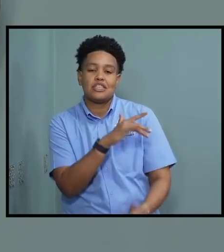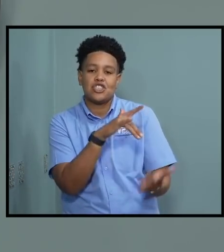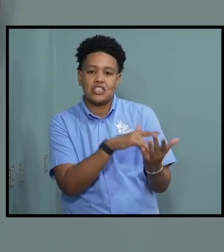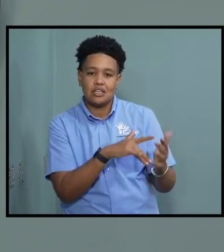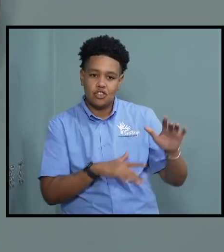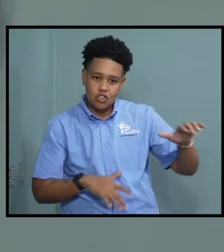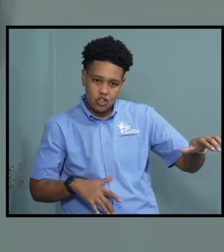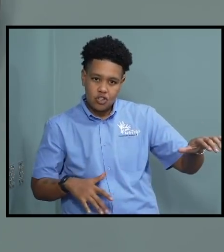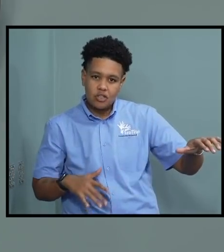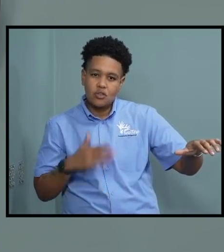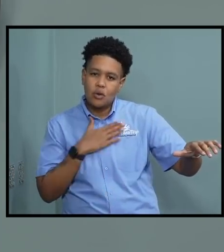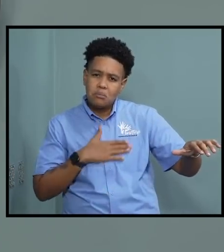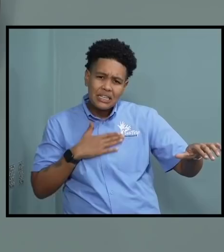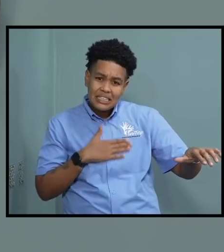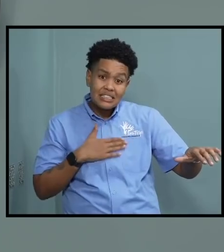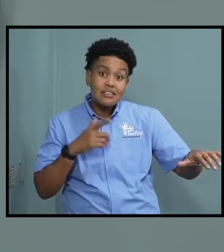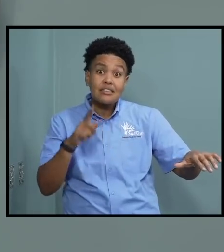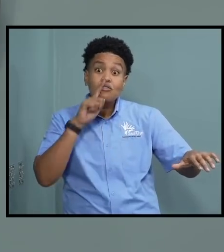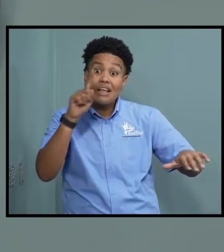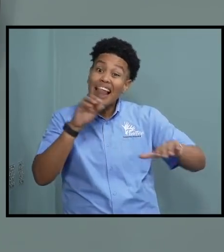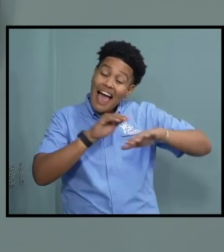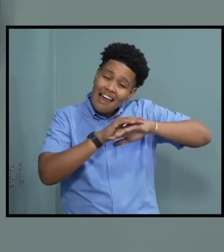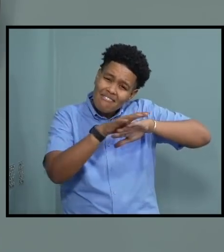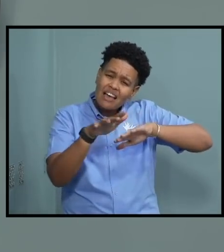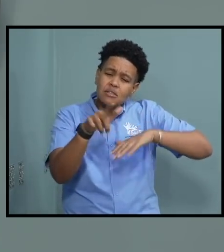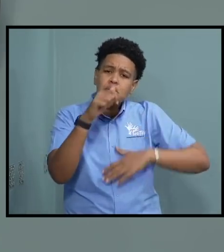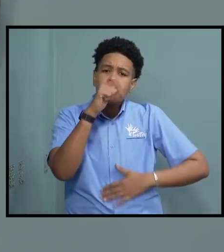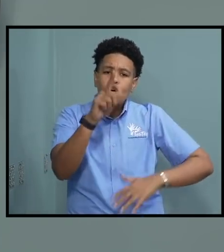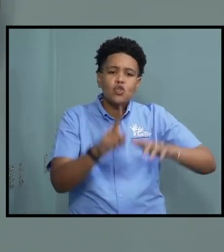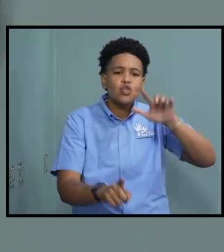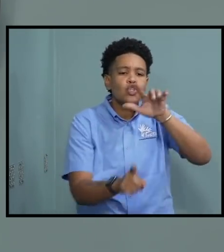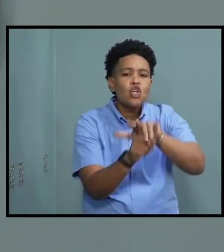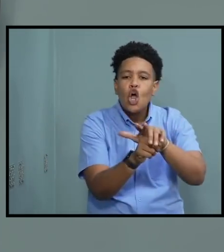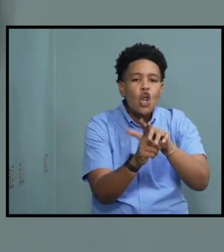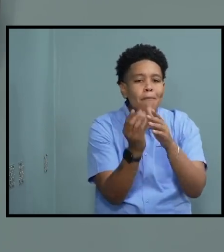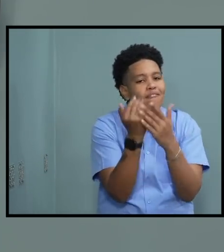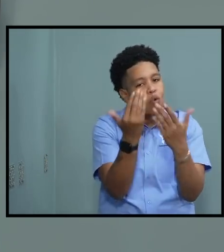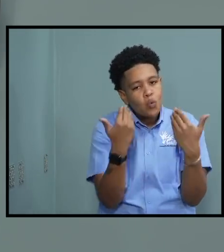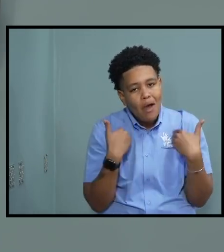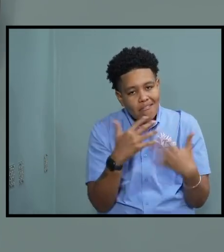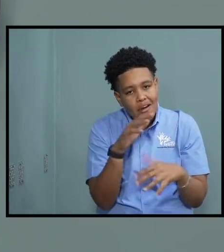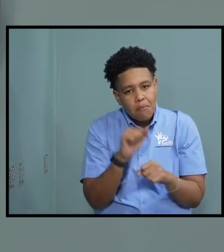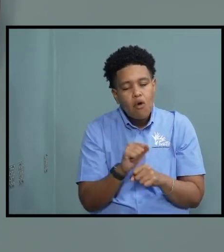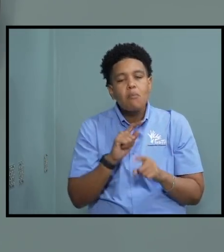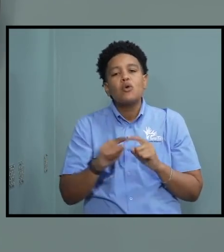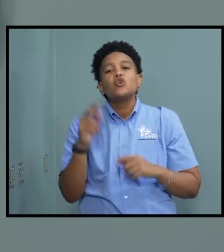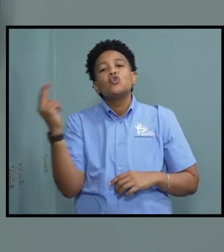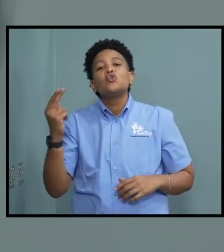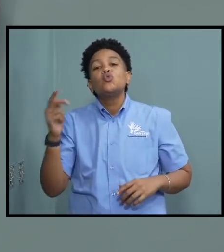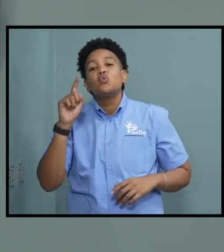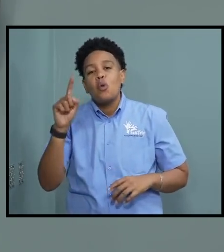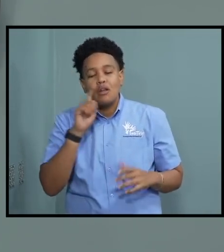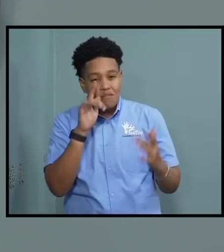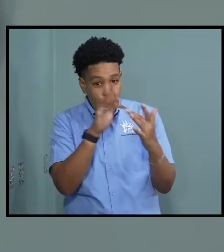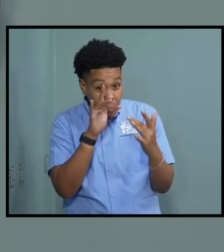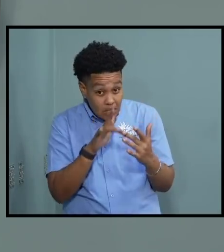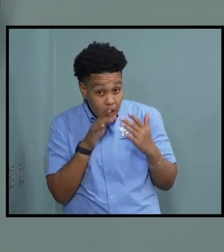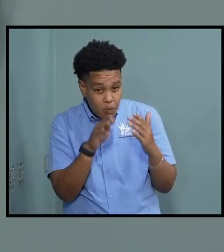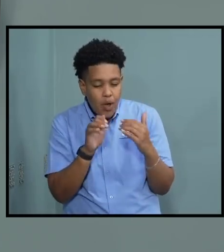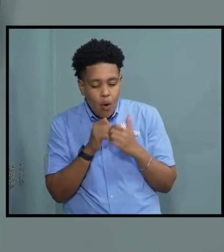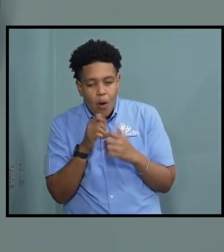site. So please, it is advisable not to turn up, rather to use one of the contact